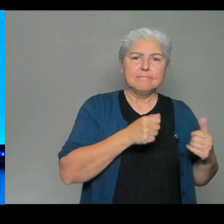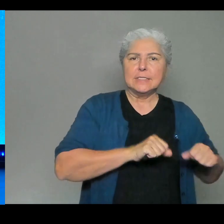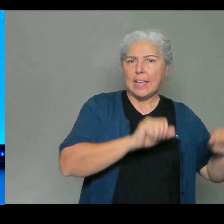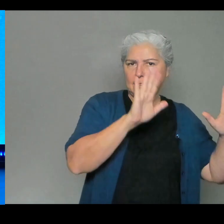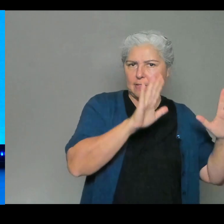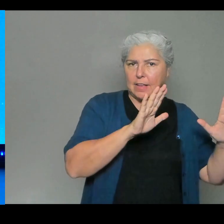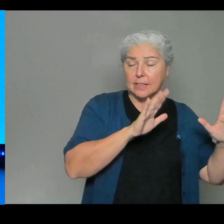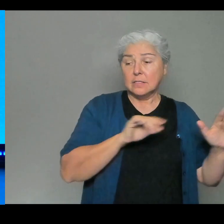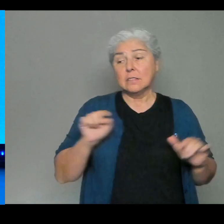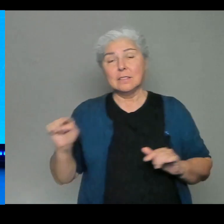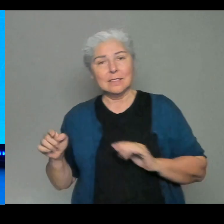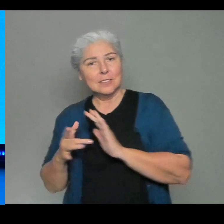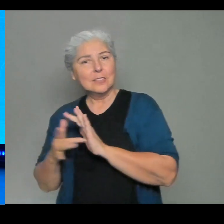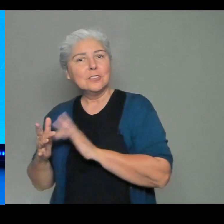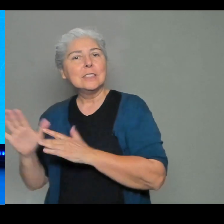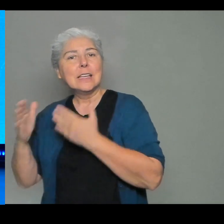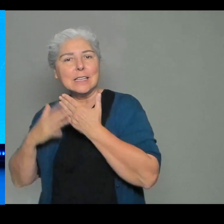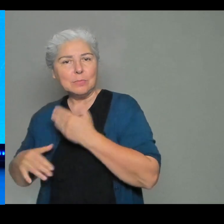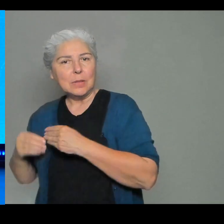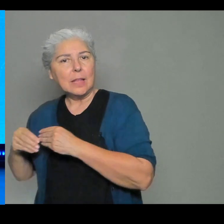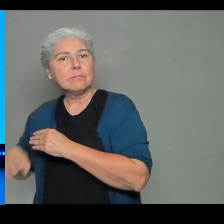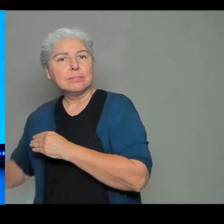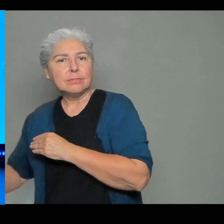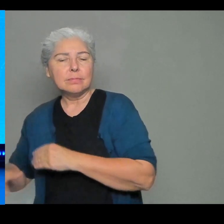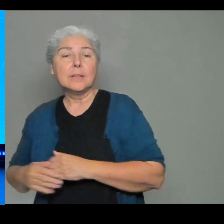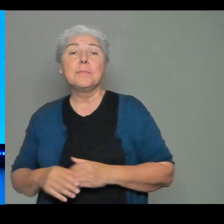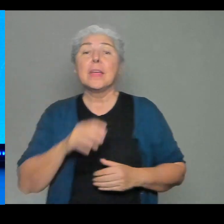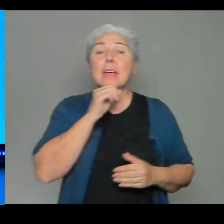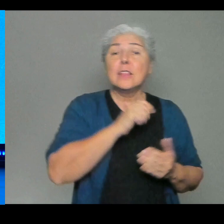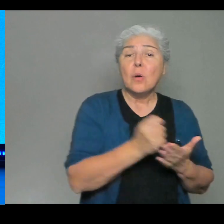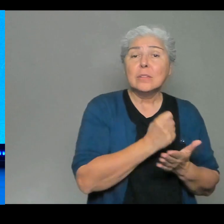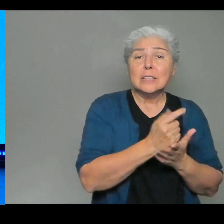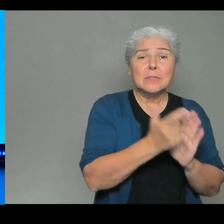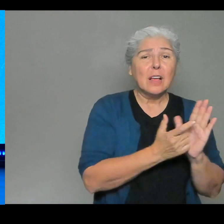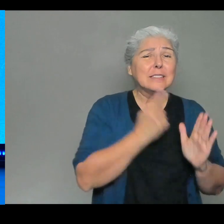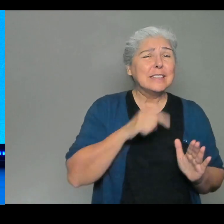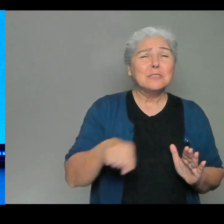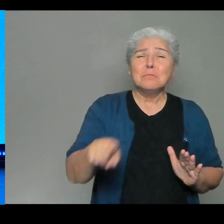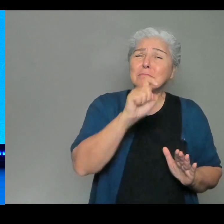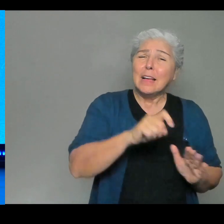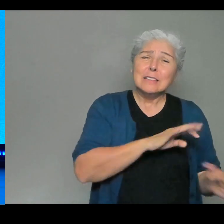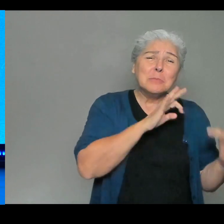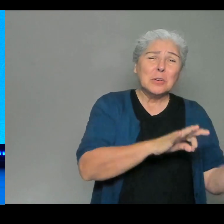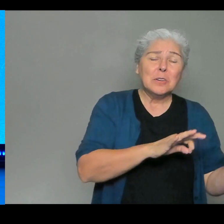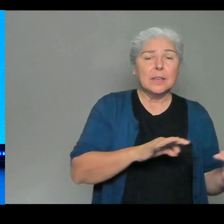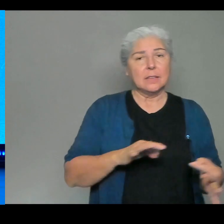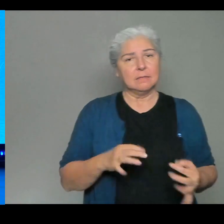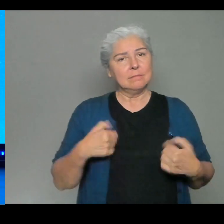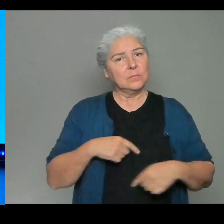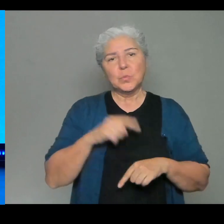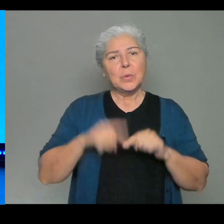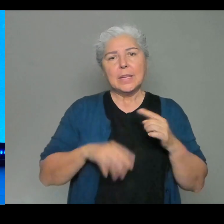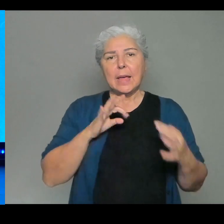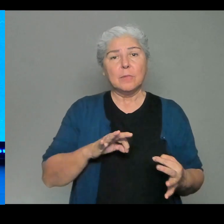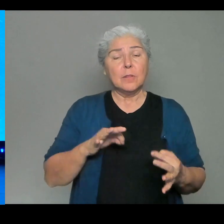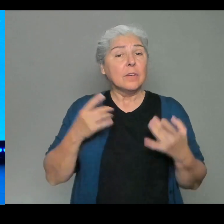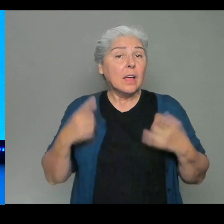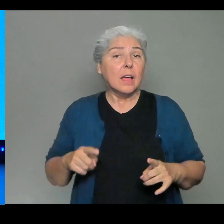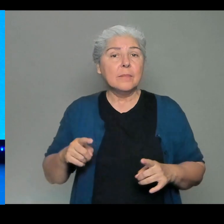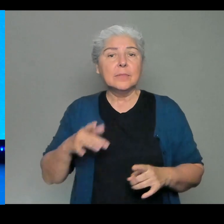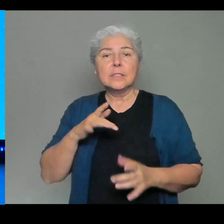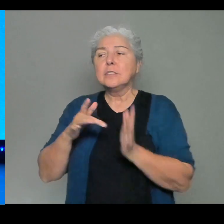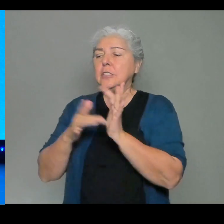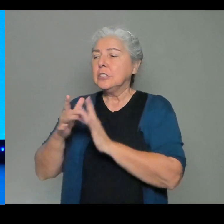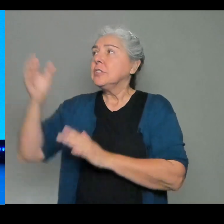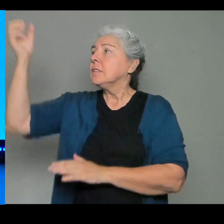forgiven. Jesus shed his blood. In the Old Testament, you learn that the law, you have to be perfect, and yet we can't be perfect, so Jesus came to die as a